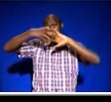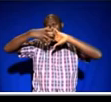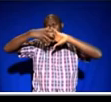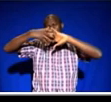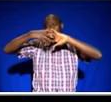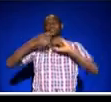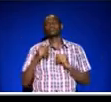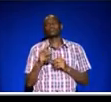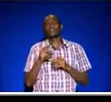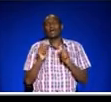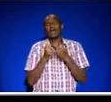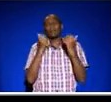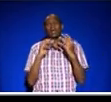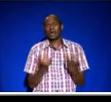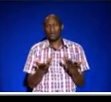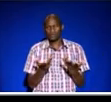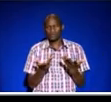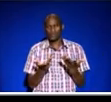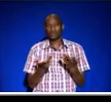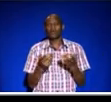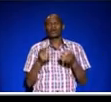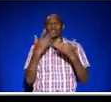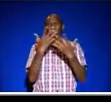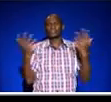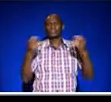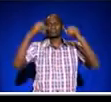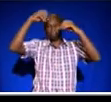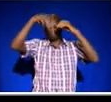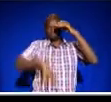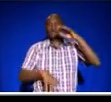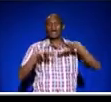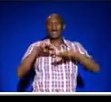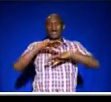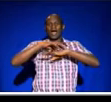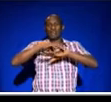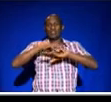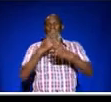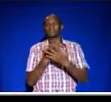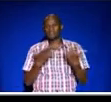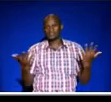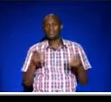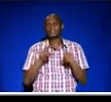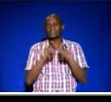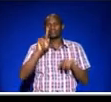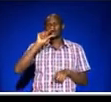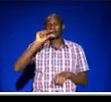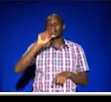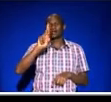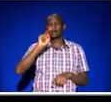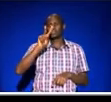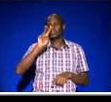Physics will also explain that, the falling of objects towards the Earth's surface, what we also call as gravity, what we call